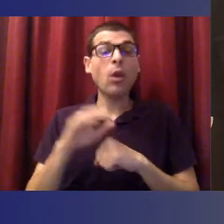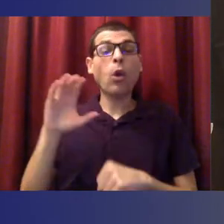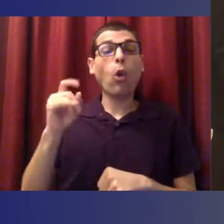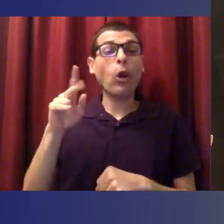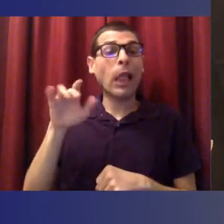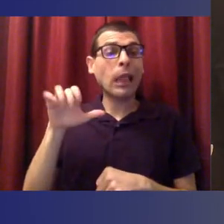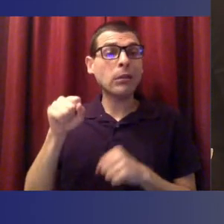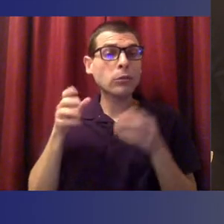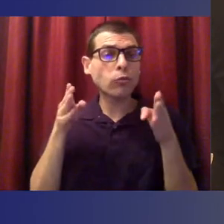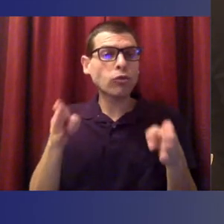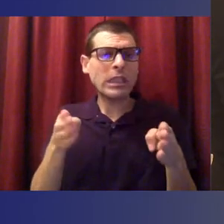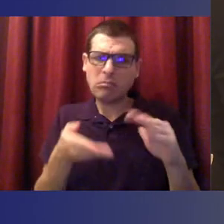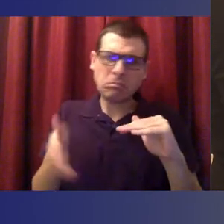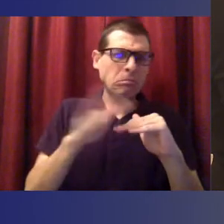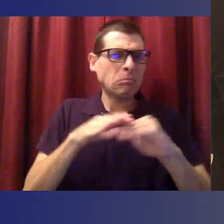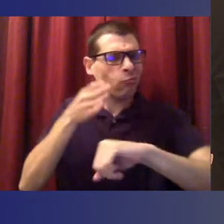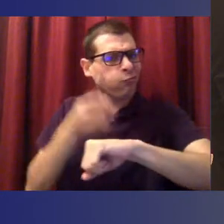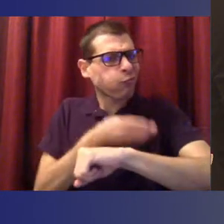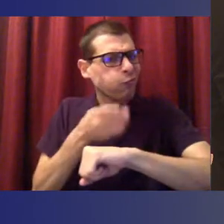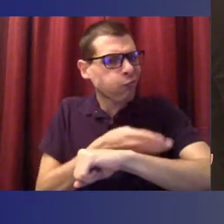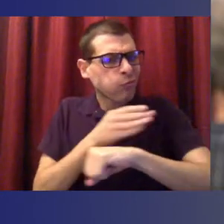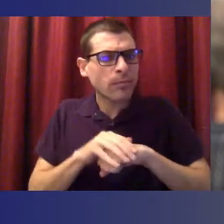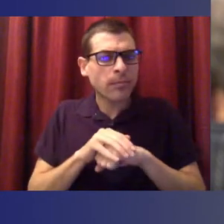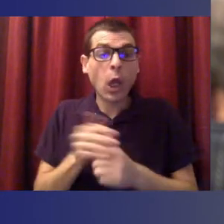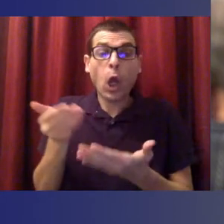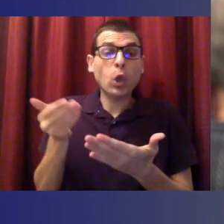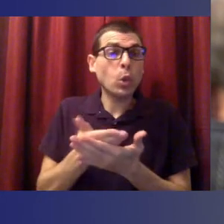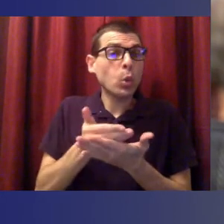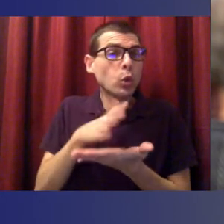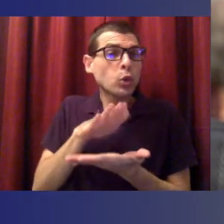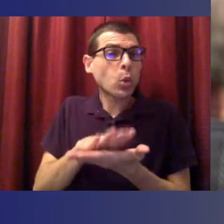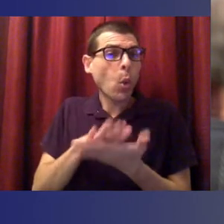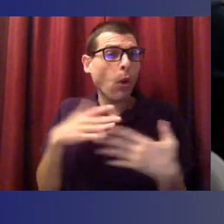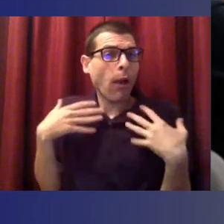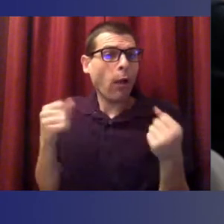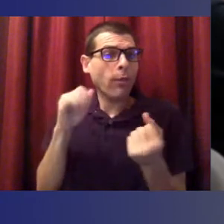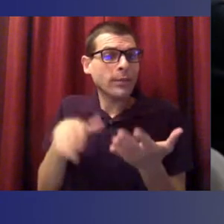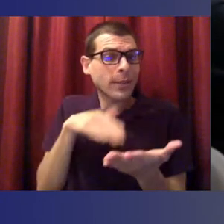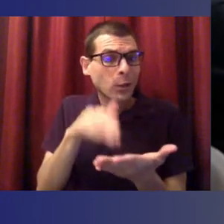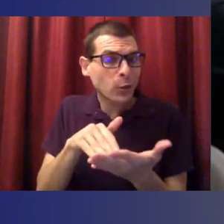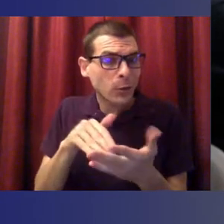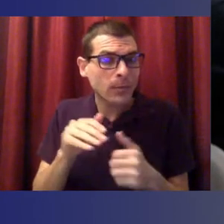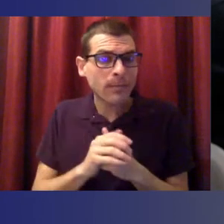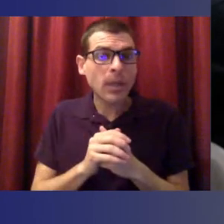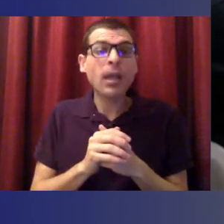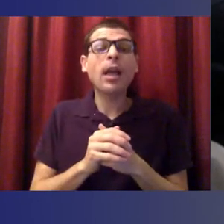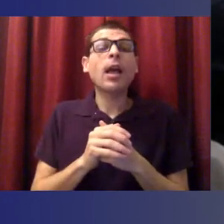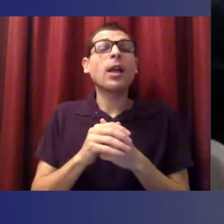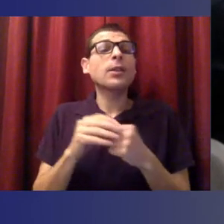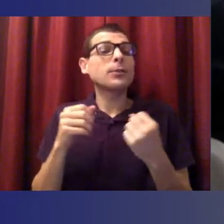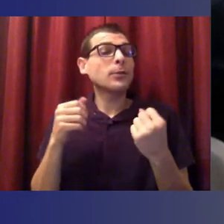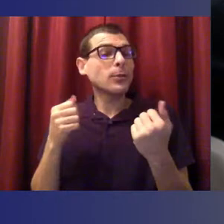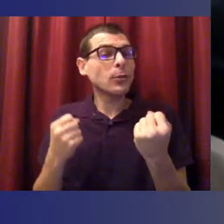Opening a new school-based health center. Passing the first supportive housing services levy.